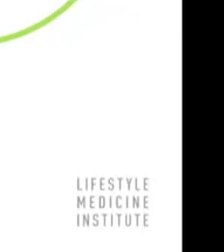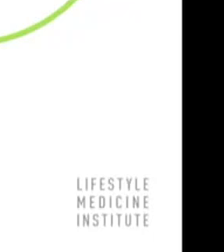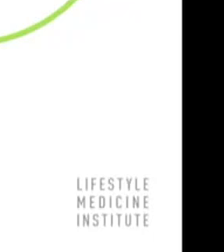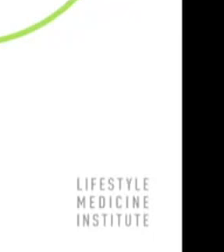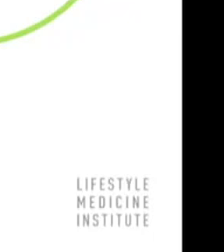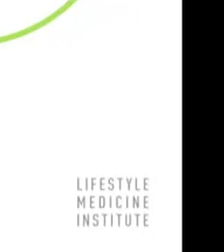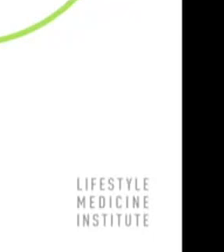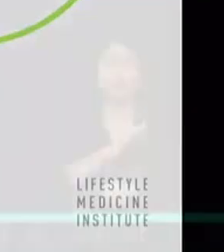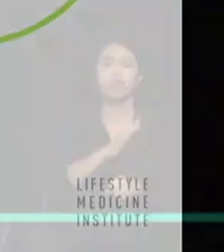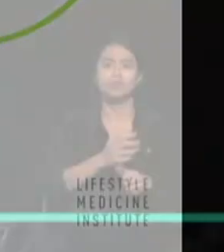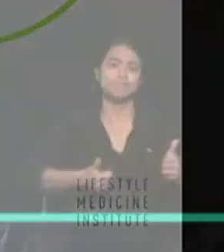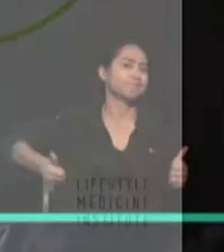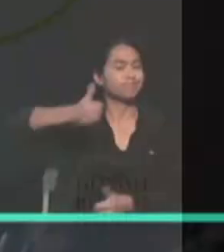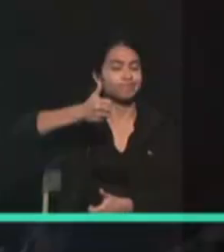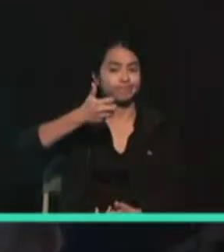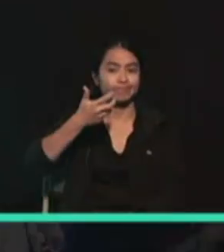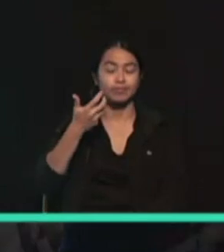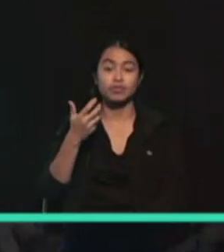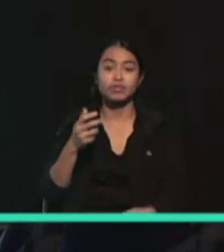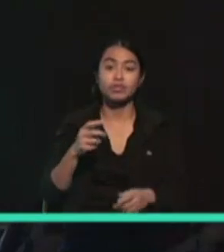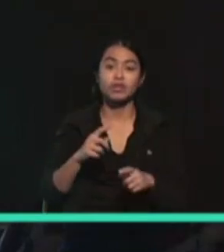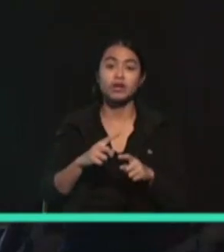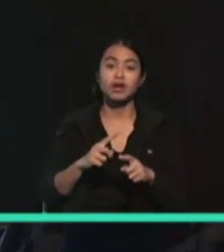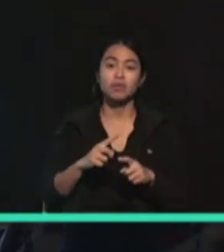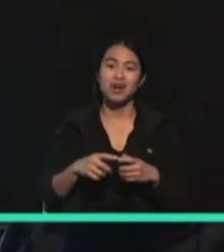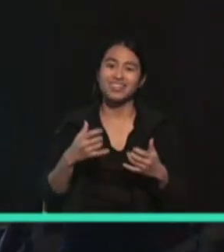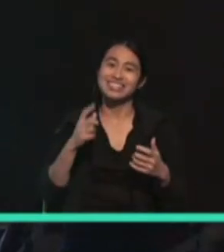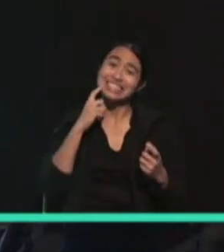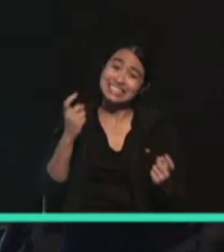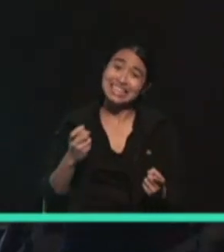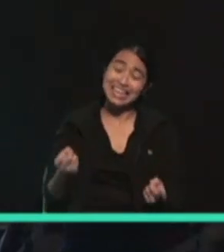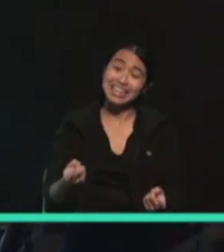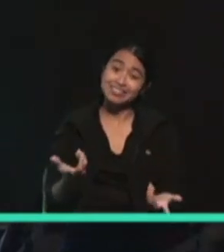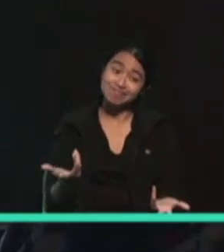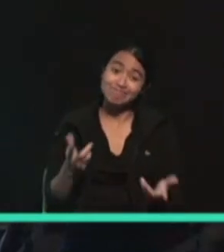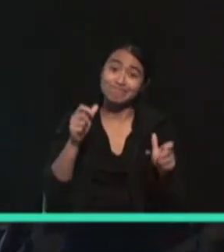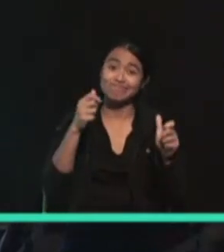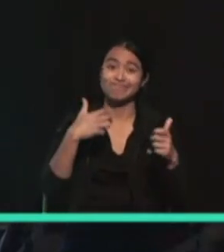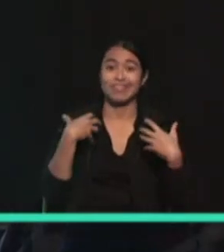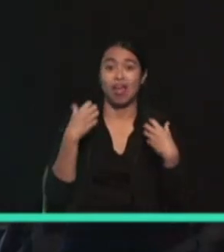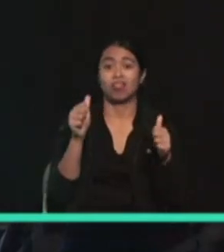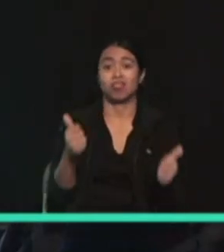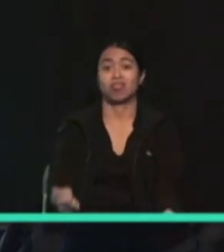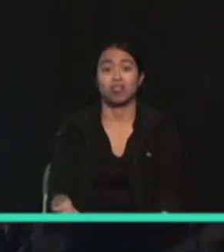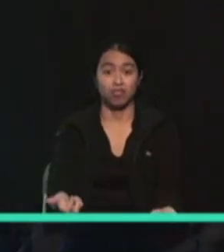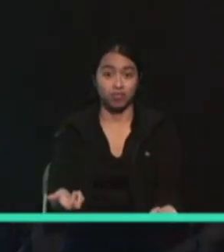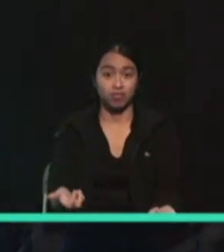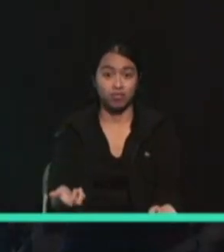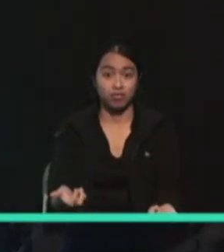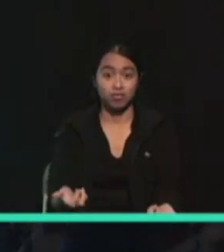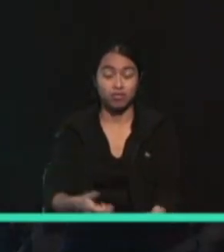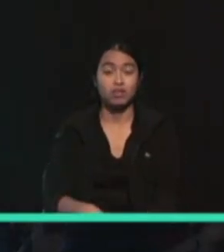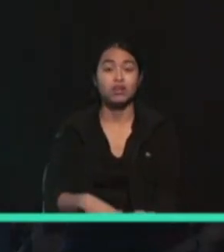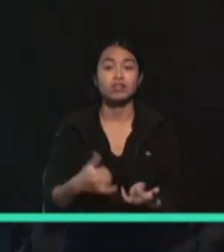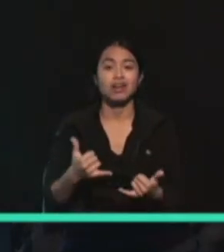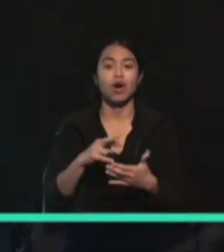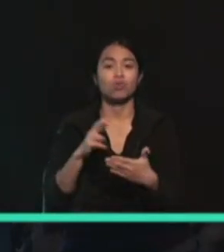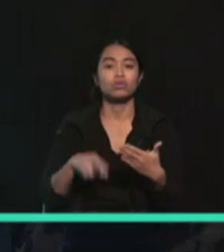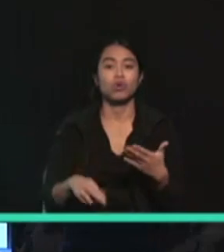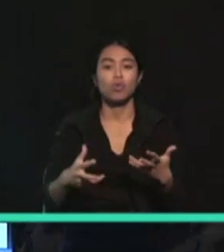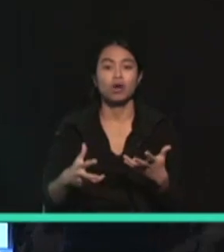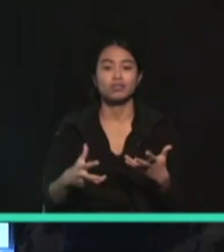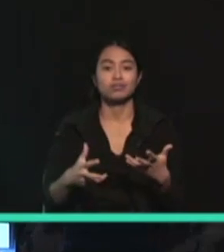played out, because there was a falling away from that. And so as a result, each of us are living